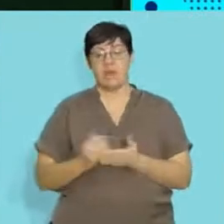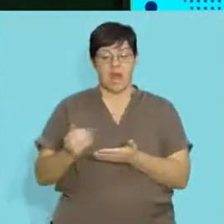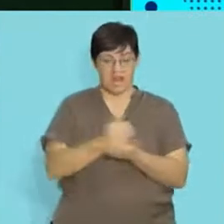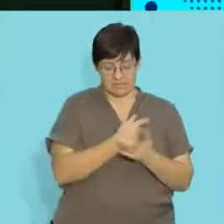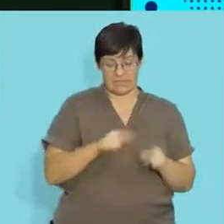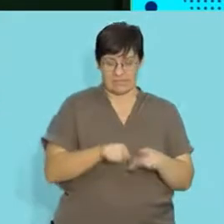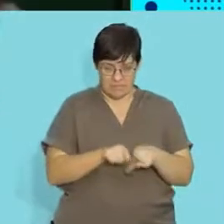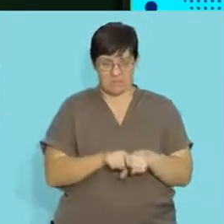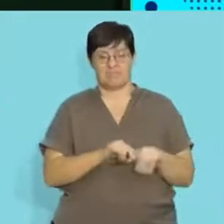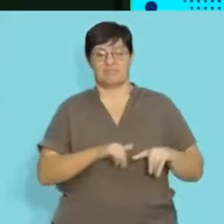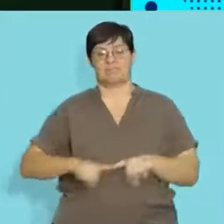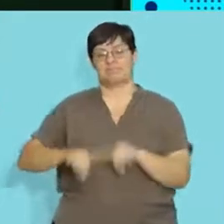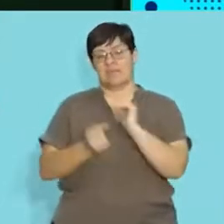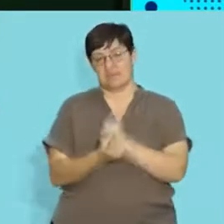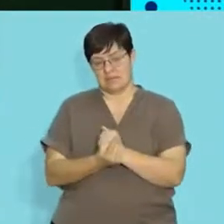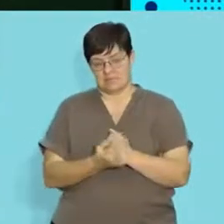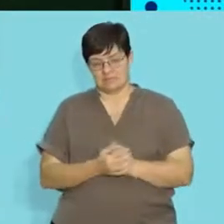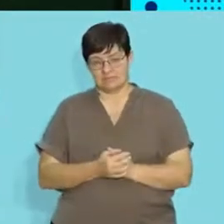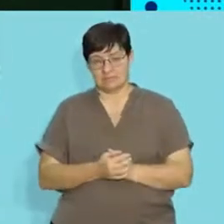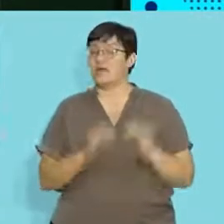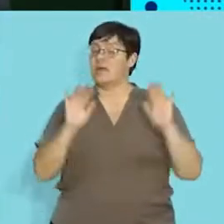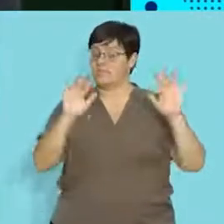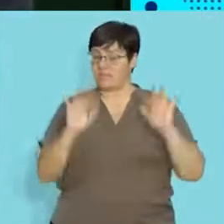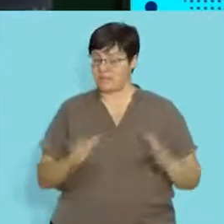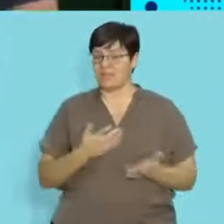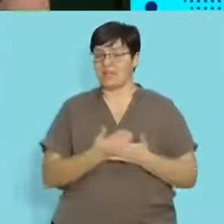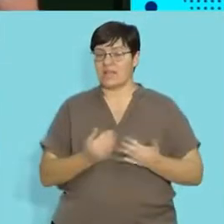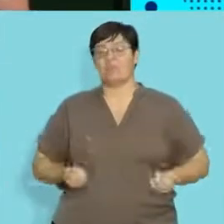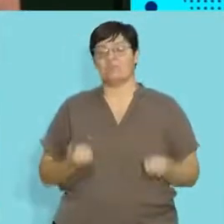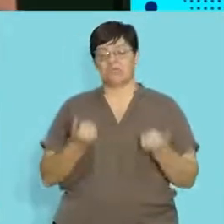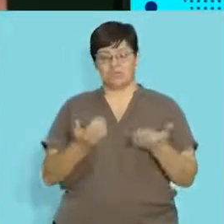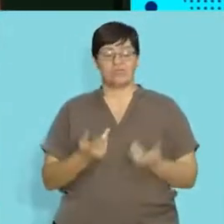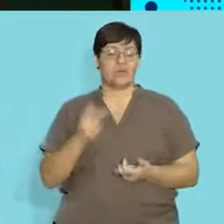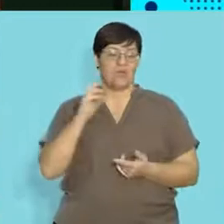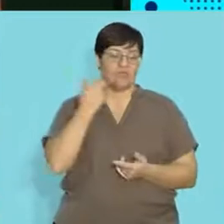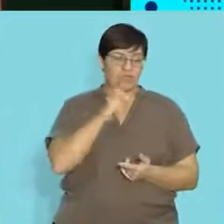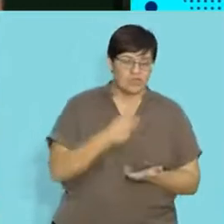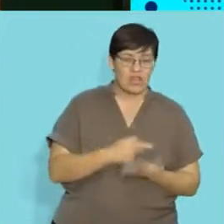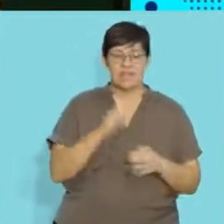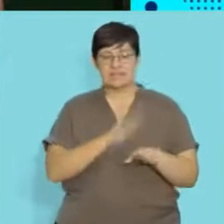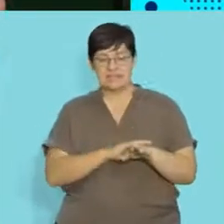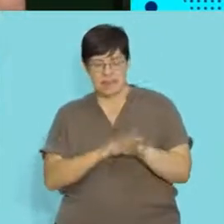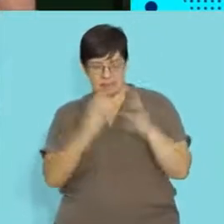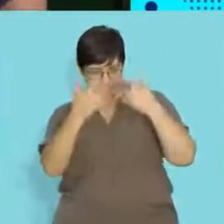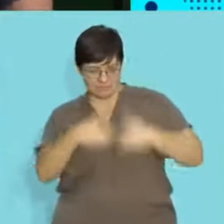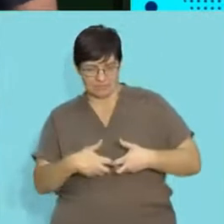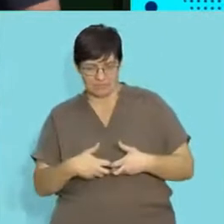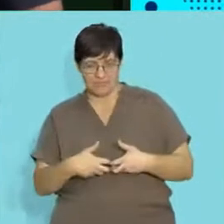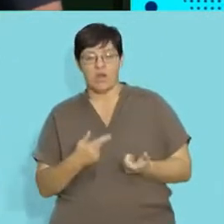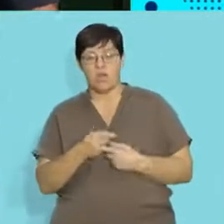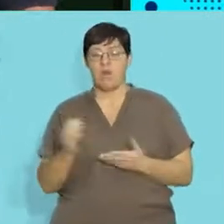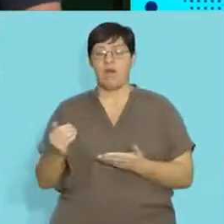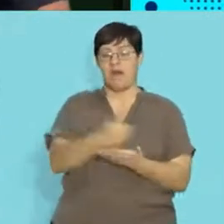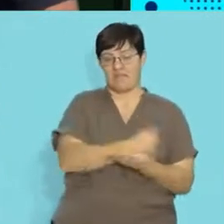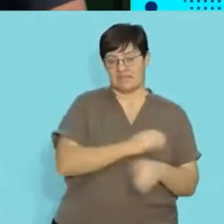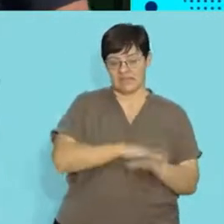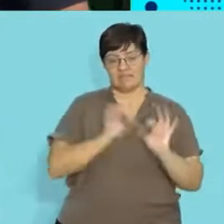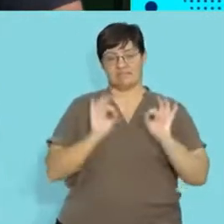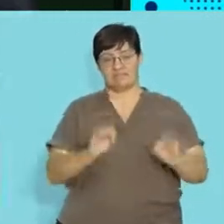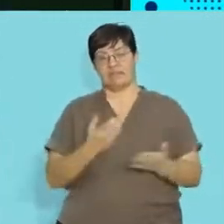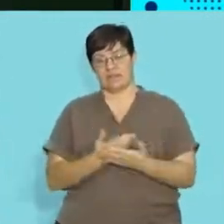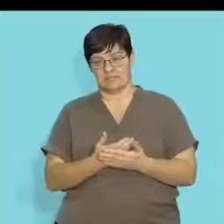be timed simultaneously. So an amazing way of being able to produce fruit and time their germination or even